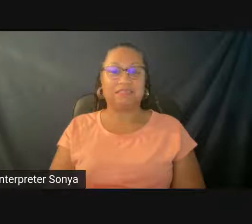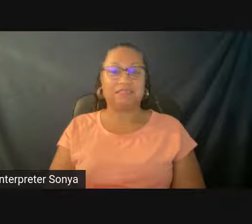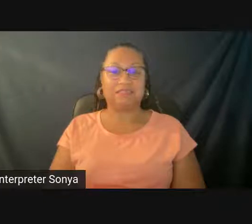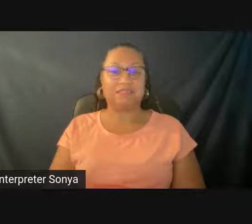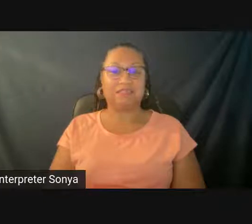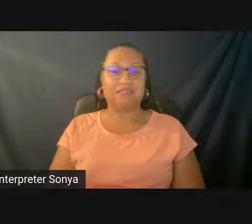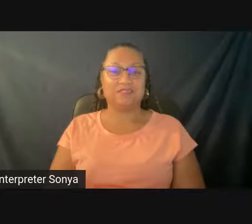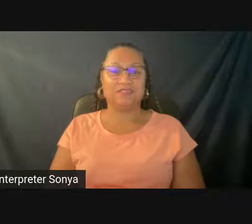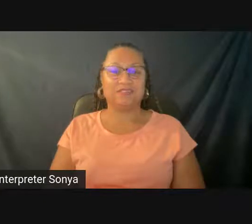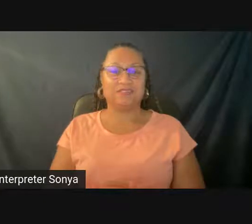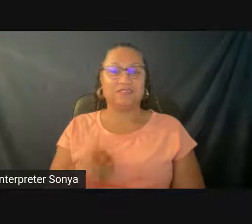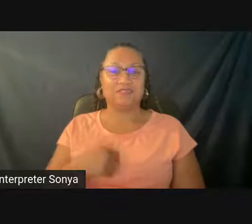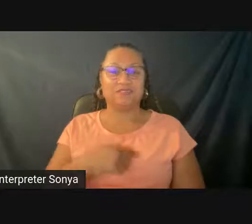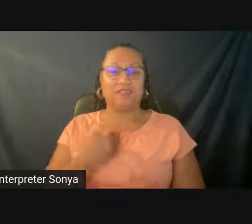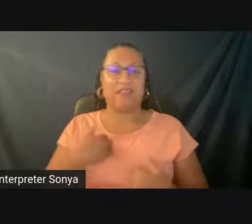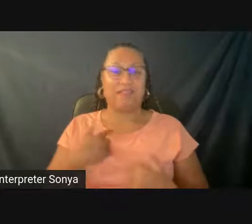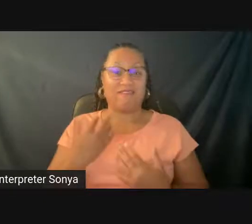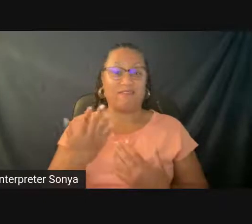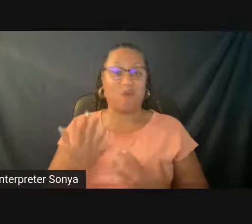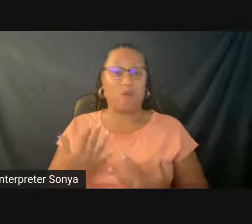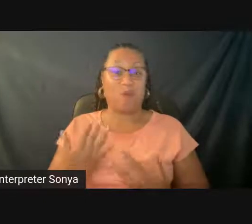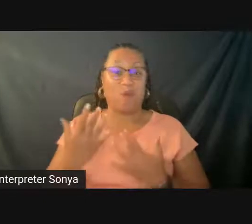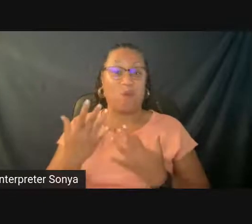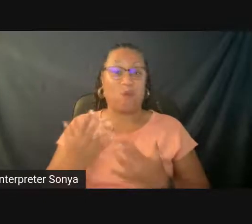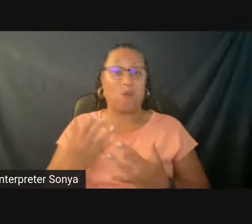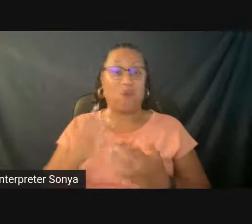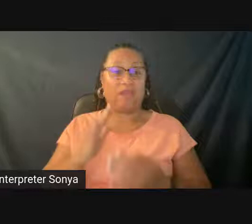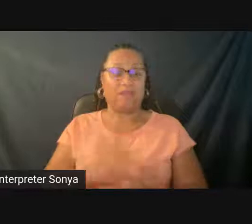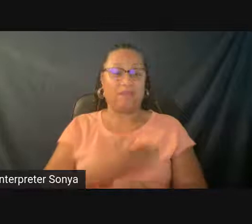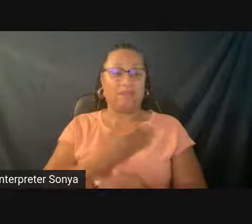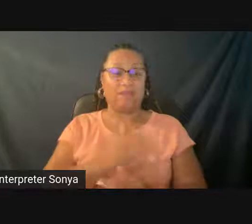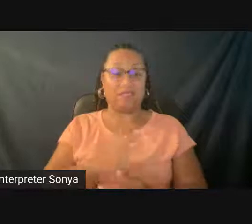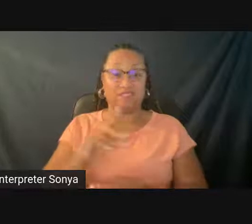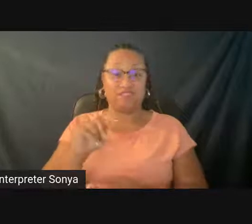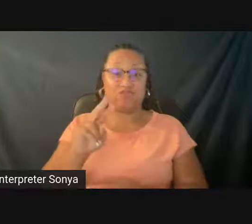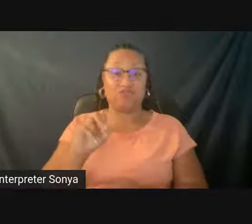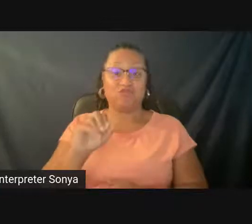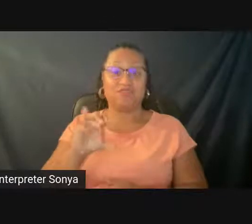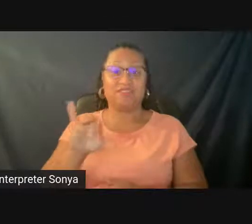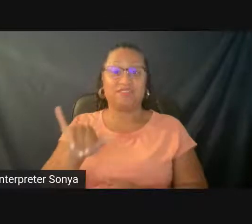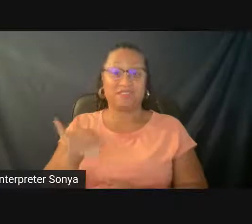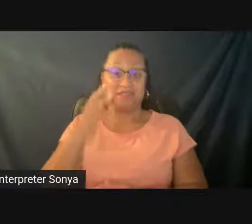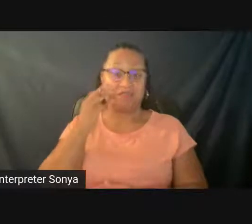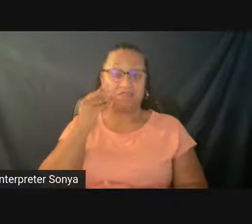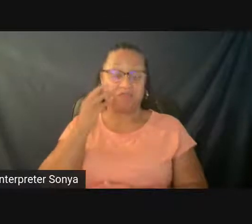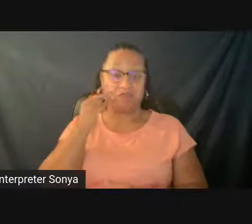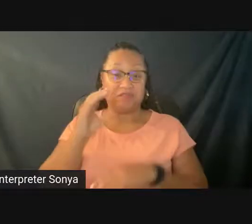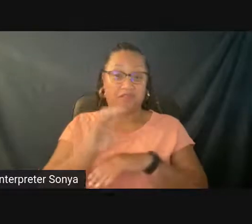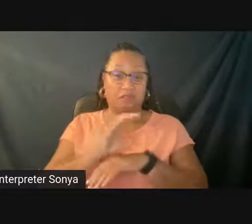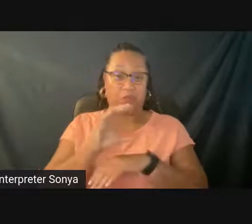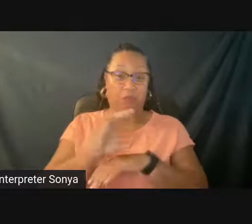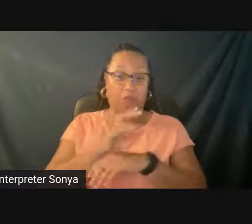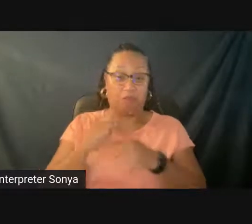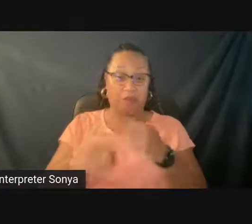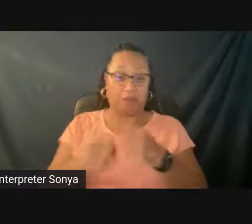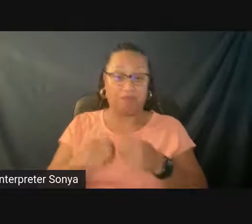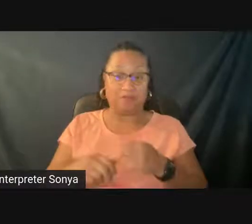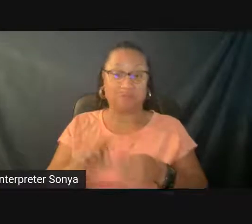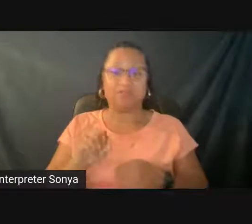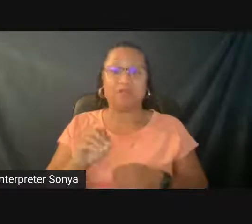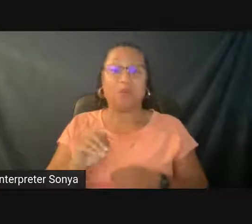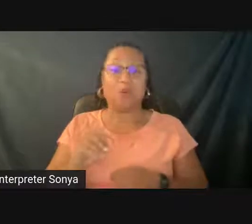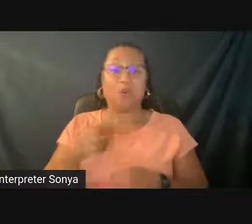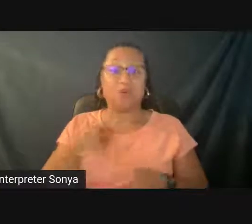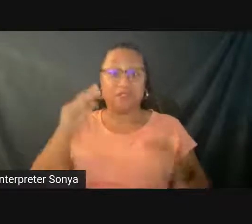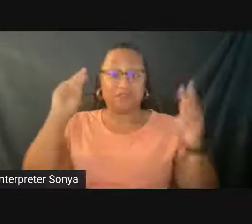We have waiting music. Tracy's having computer issues. So, uh-oh, she's freaking